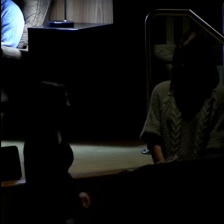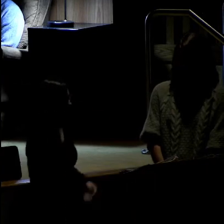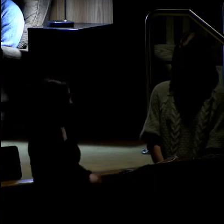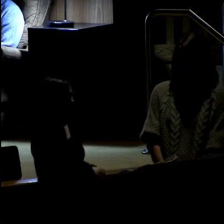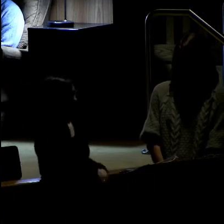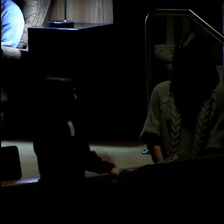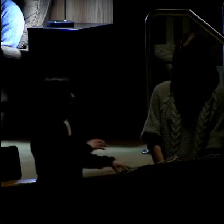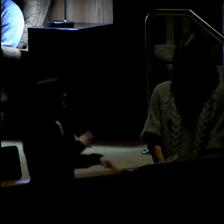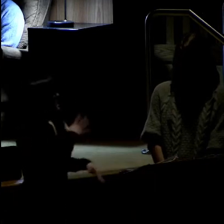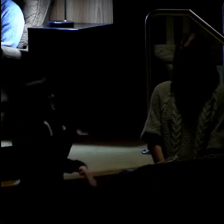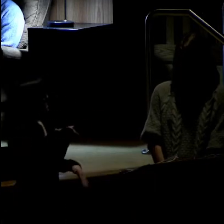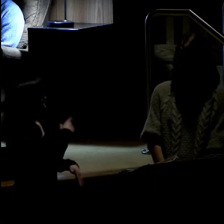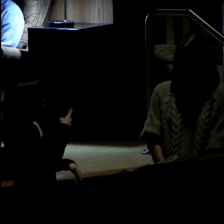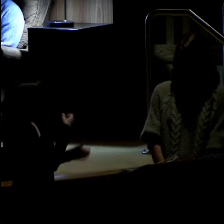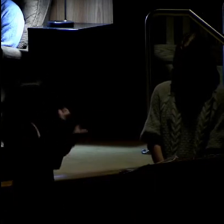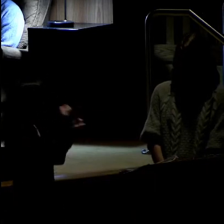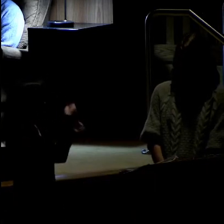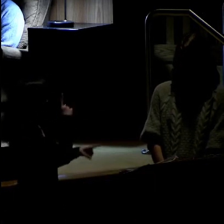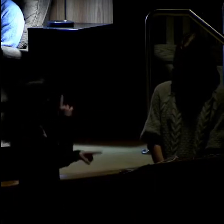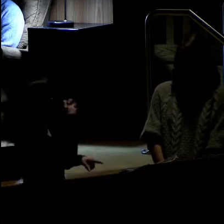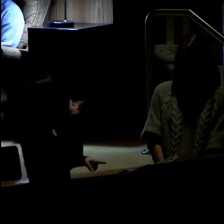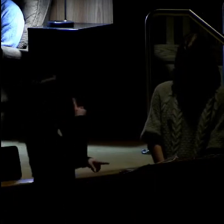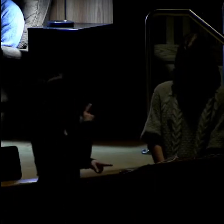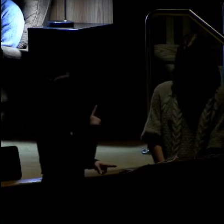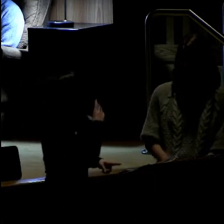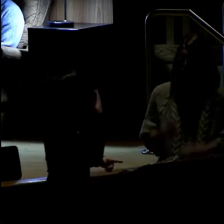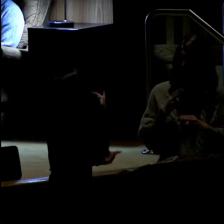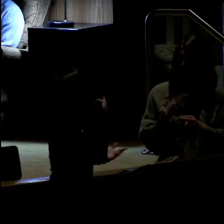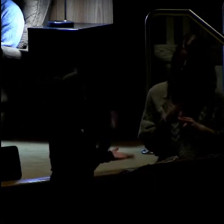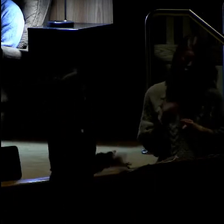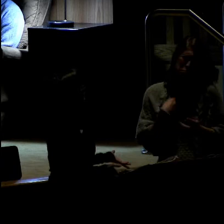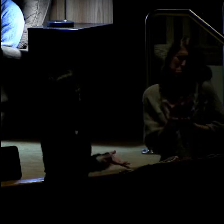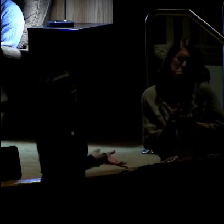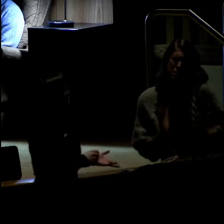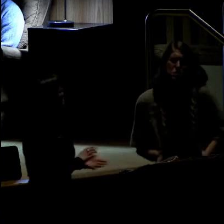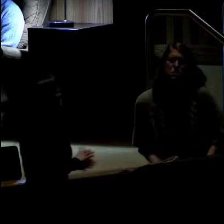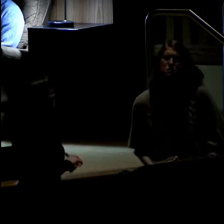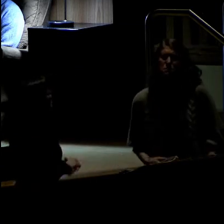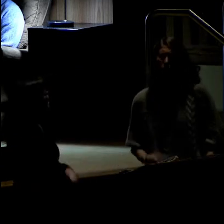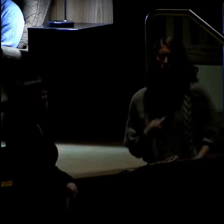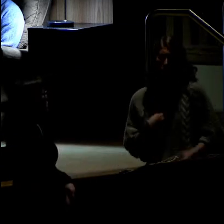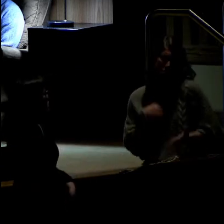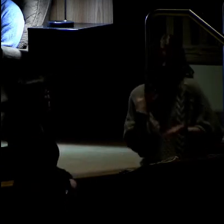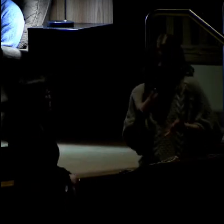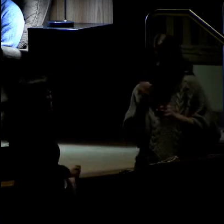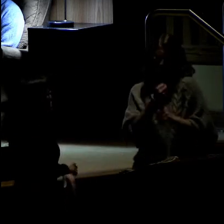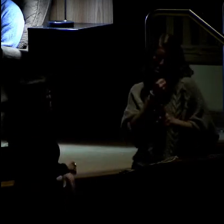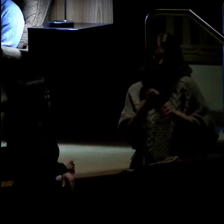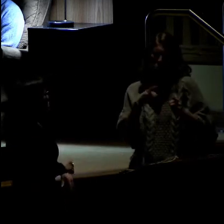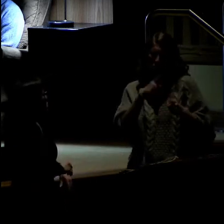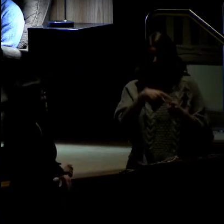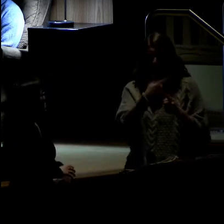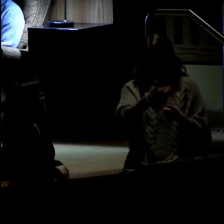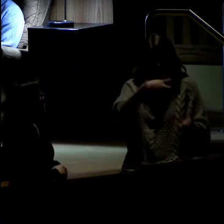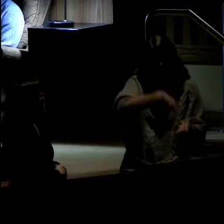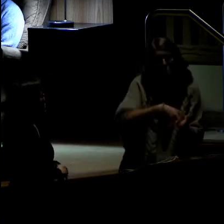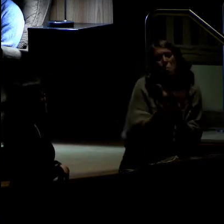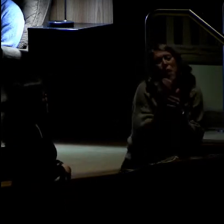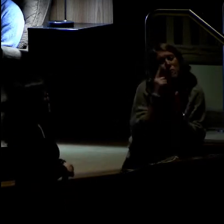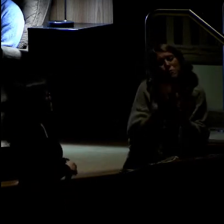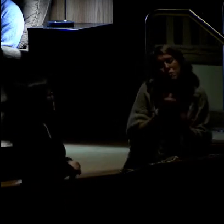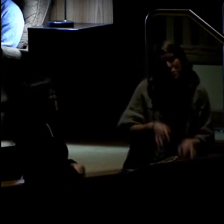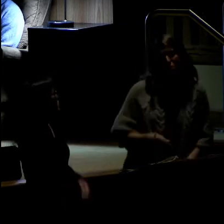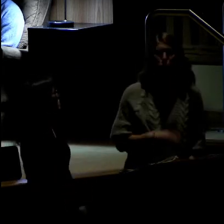he called me a beggar. So? So I showed him who the real beggar was. And what is that supposed to mean? When I got through beating him up, he was down on his knees begging for